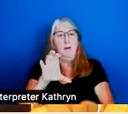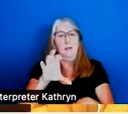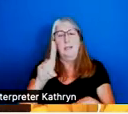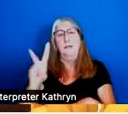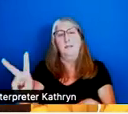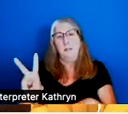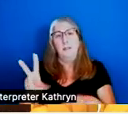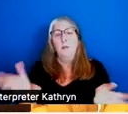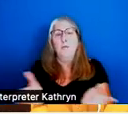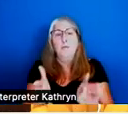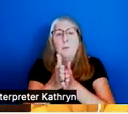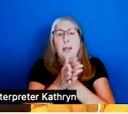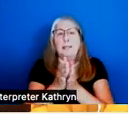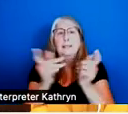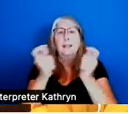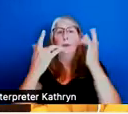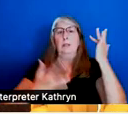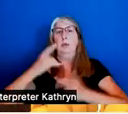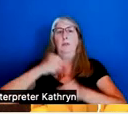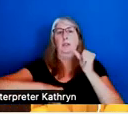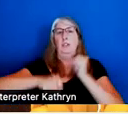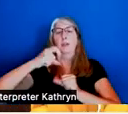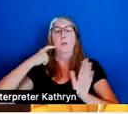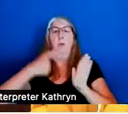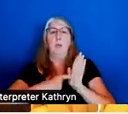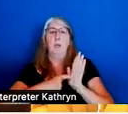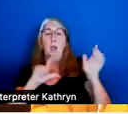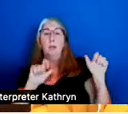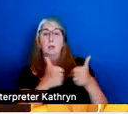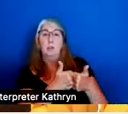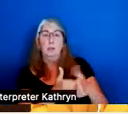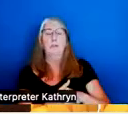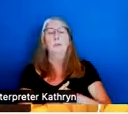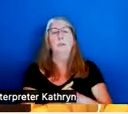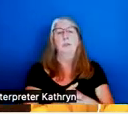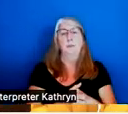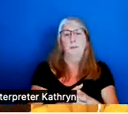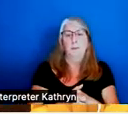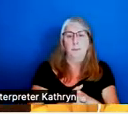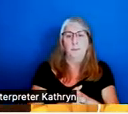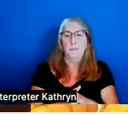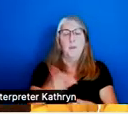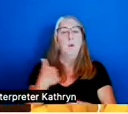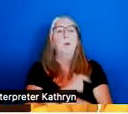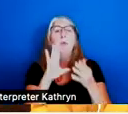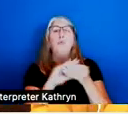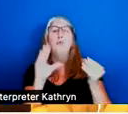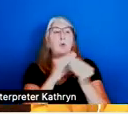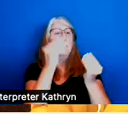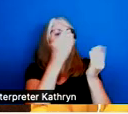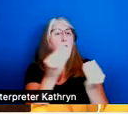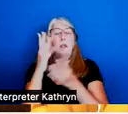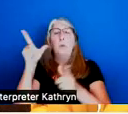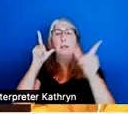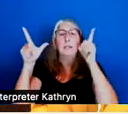celebrating joy in each other's lives and acknowledging the wins. Some of this is shared through storytelling, where we listen to each other's story